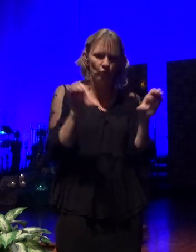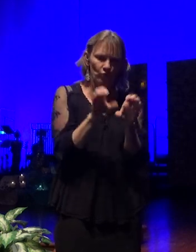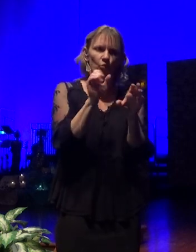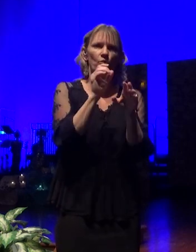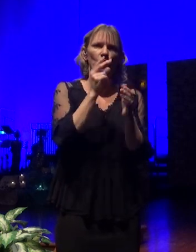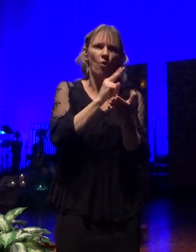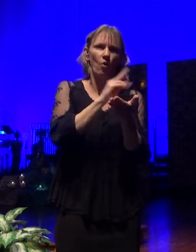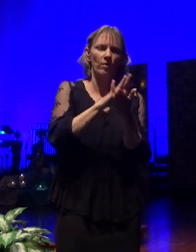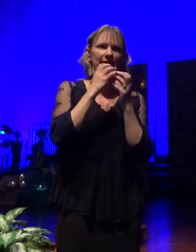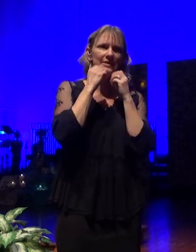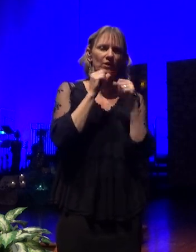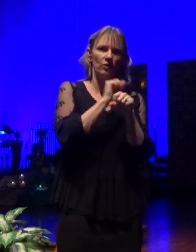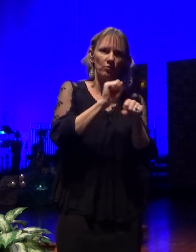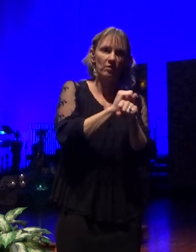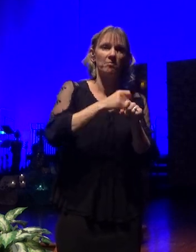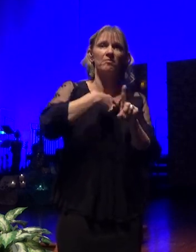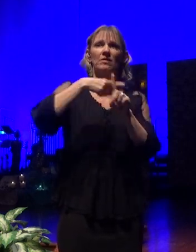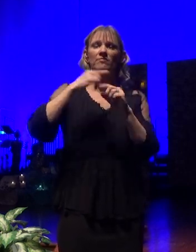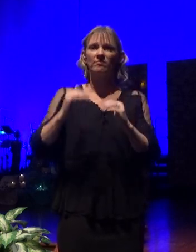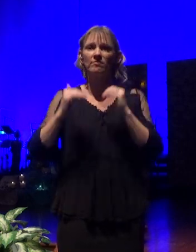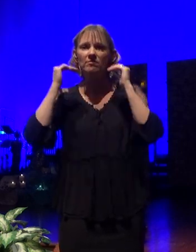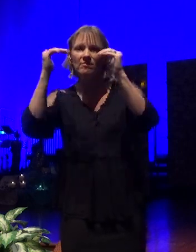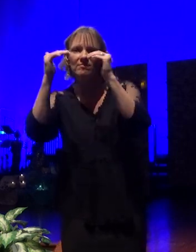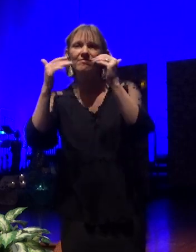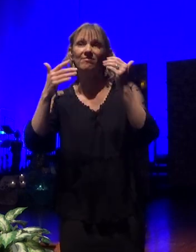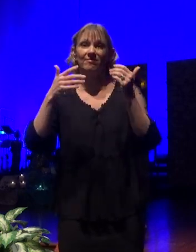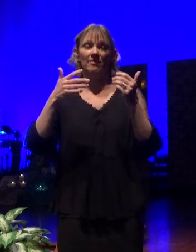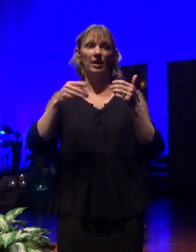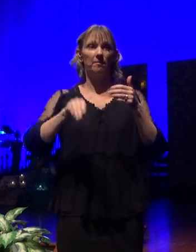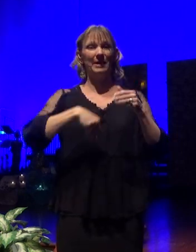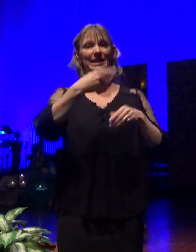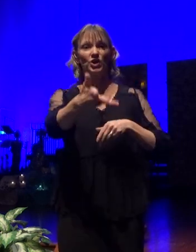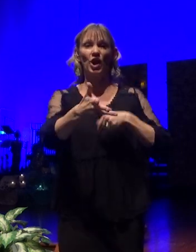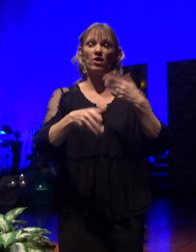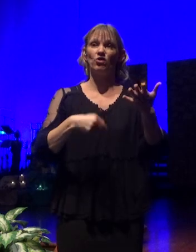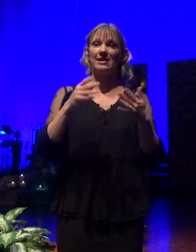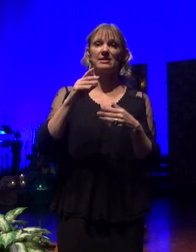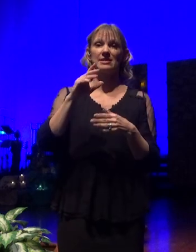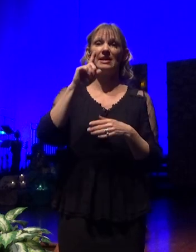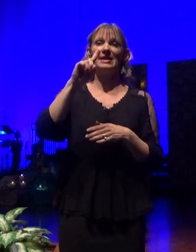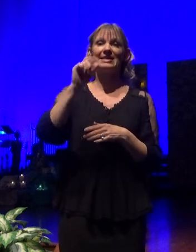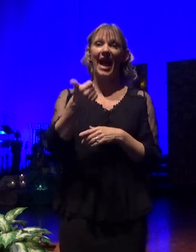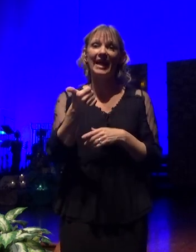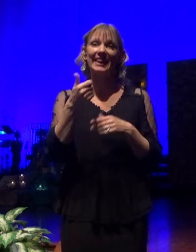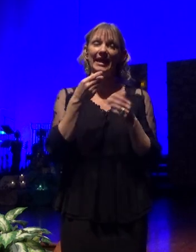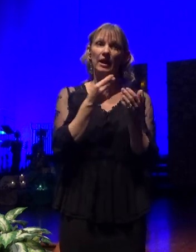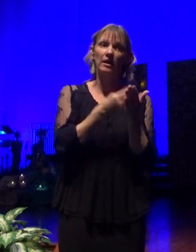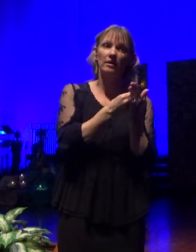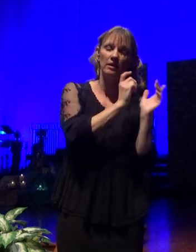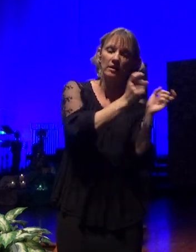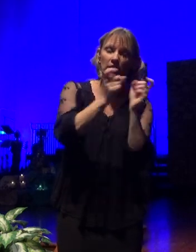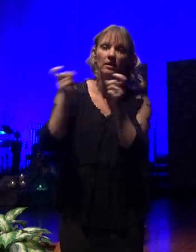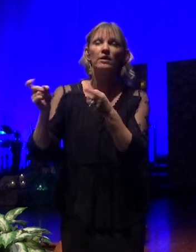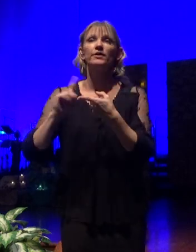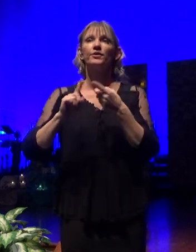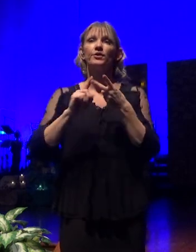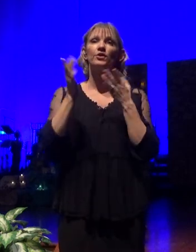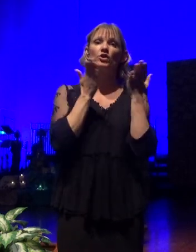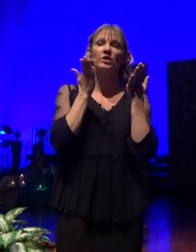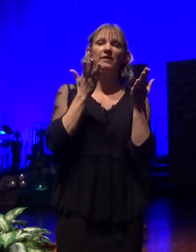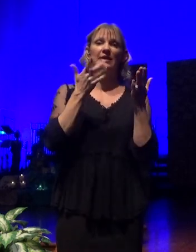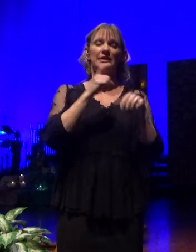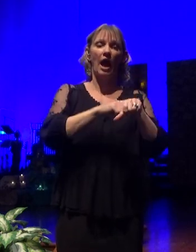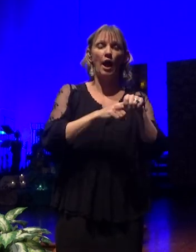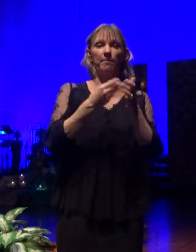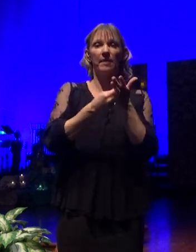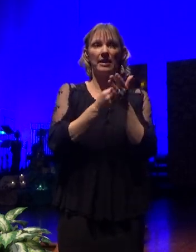along with the uplift, honestly, of being generous, of practicing tithing and serving and giving time and money out to the world,